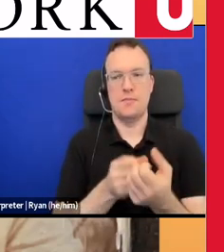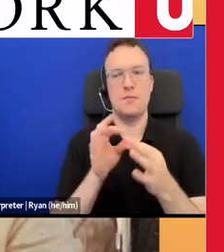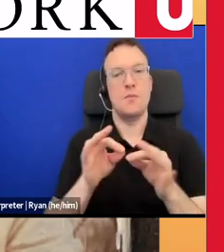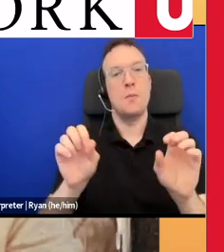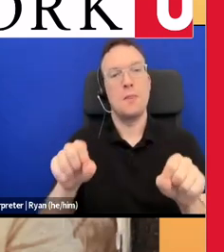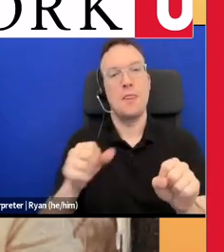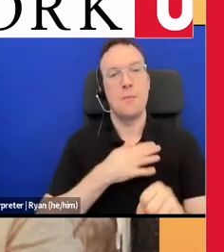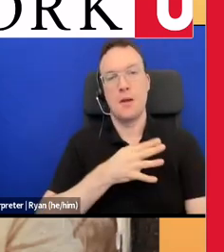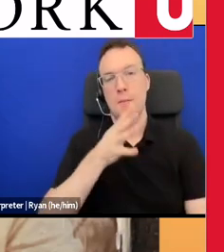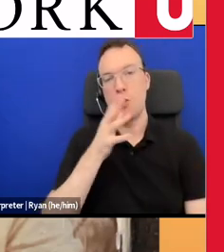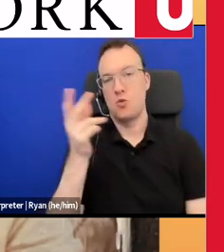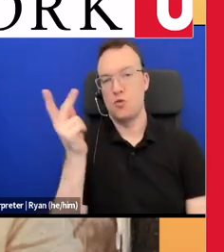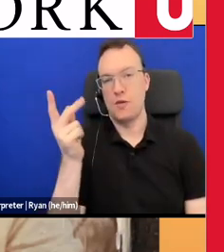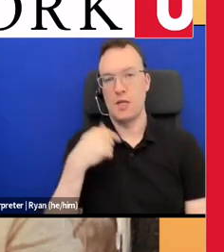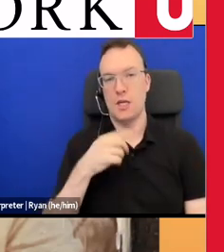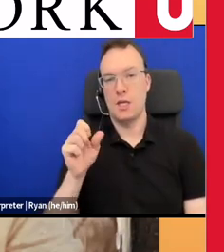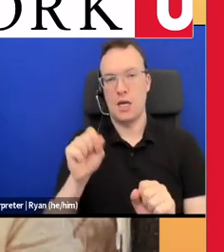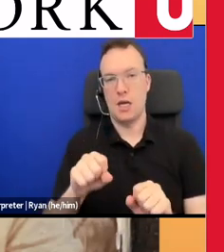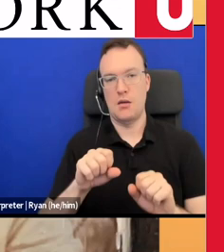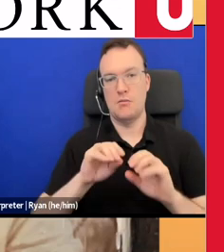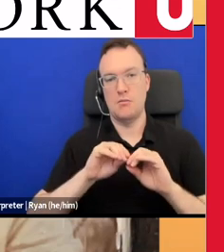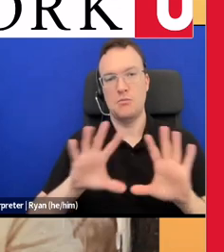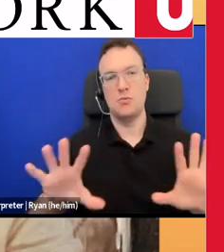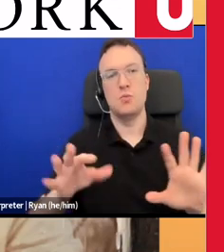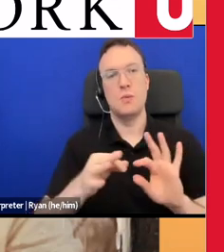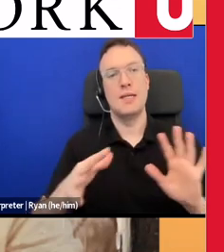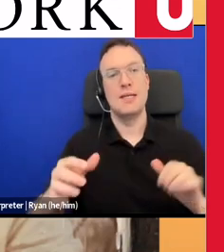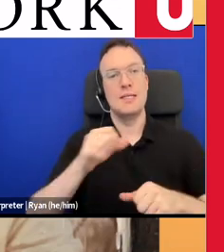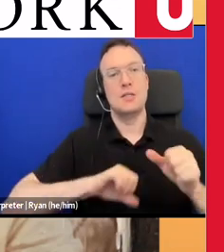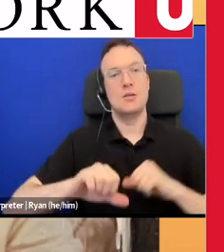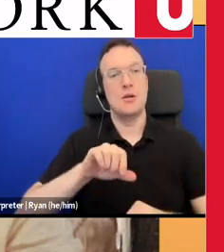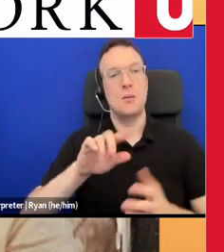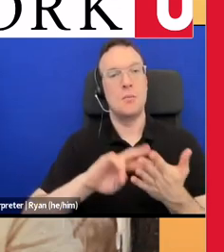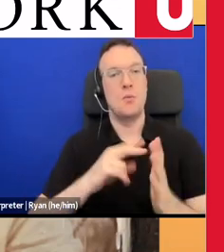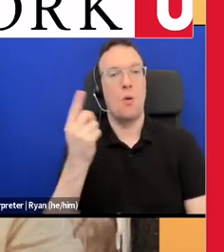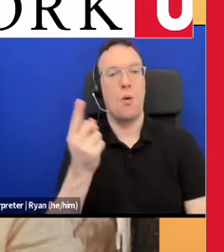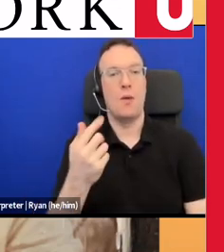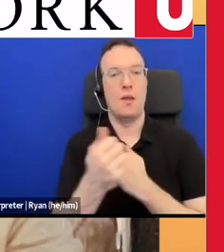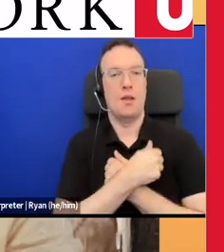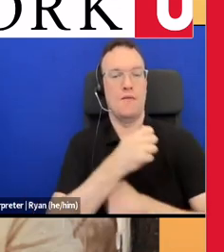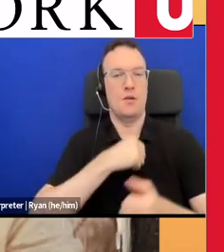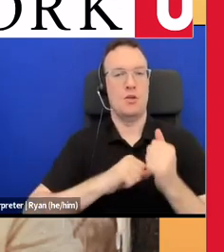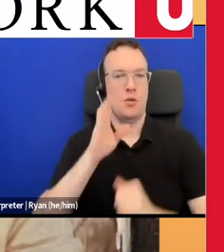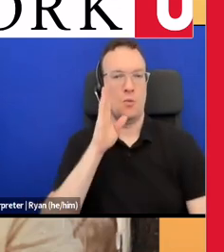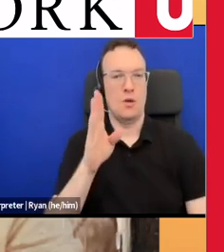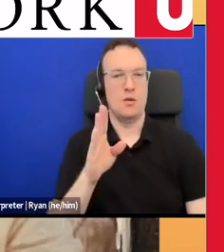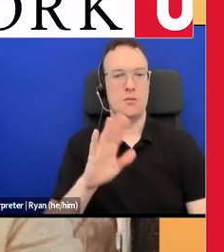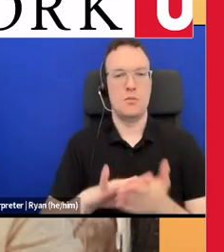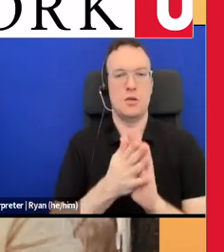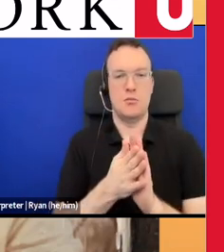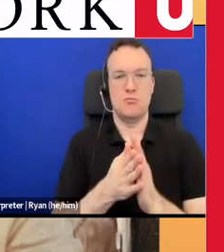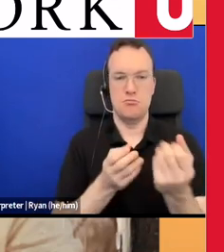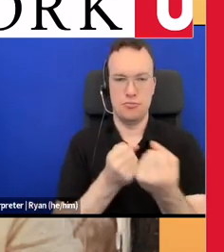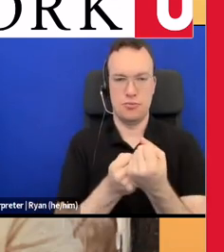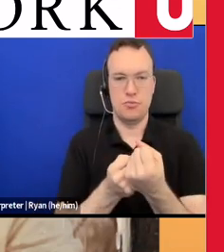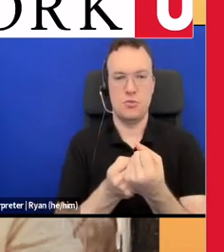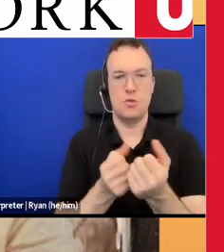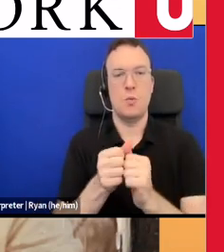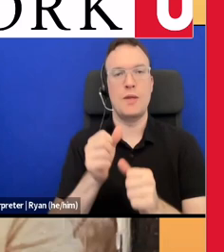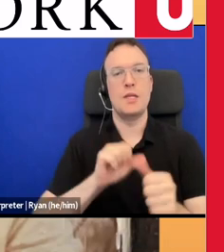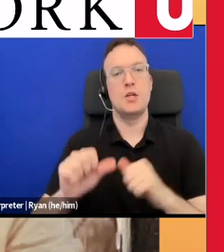possibility that my mother and I can release each other in order to always love each other, in order to be solidarios with each